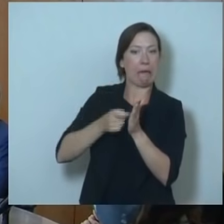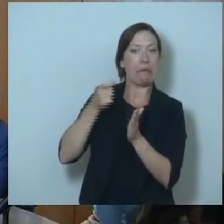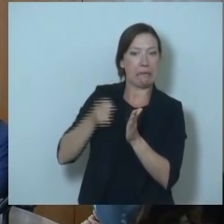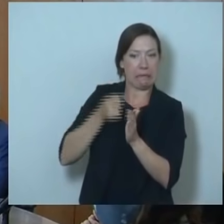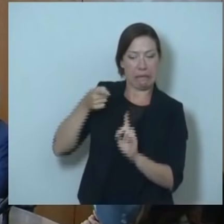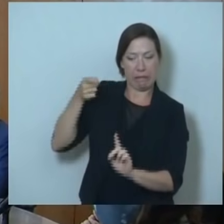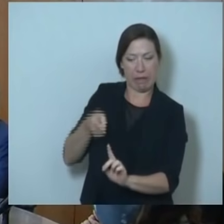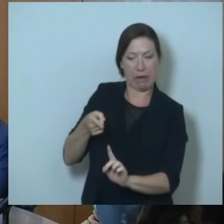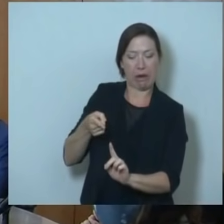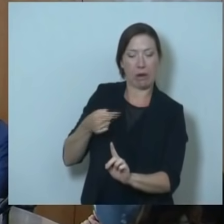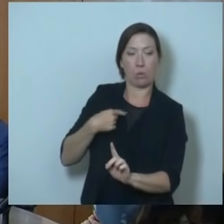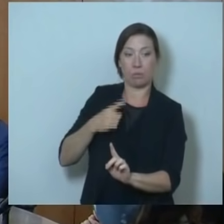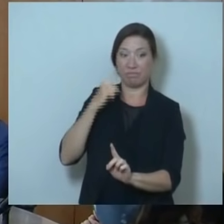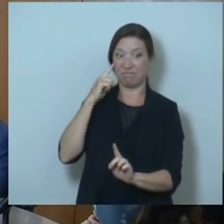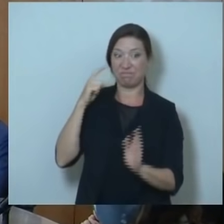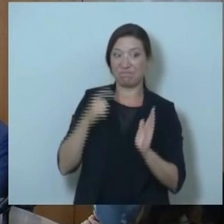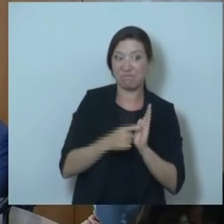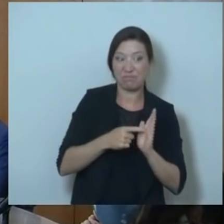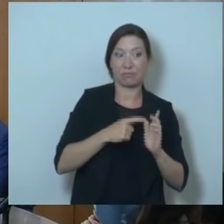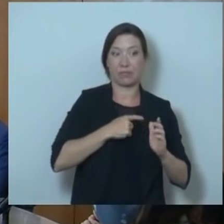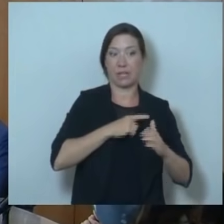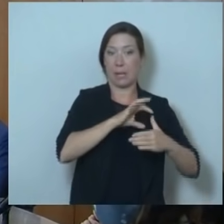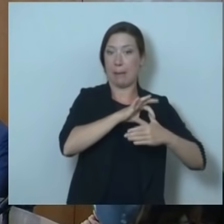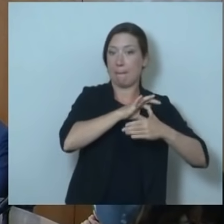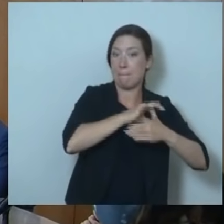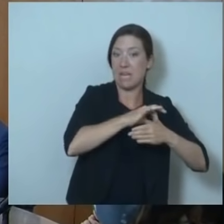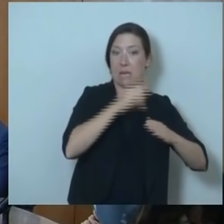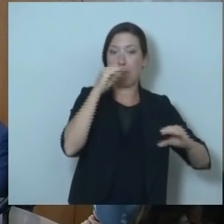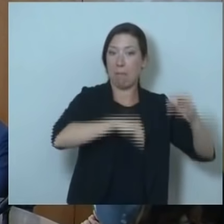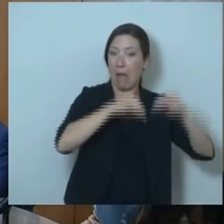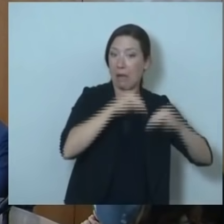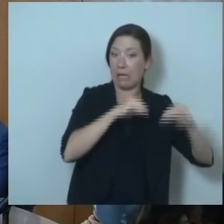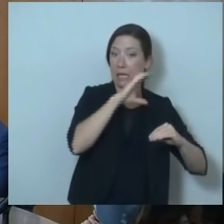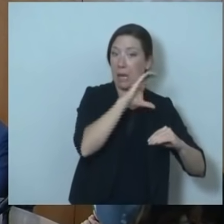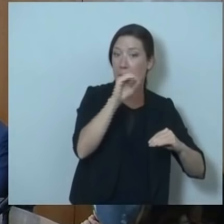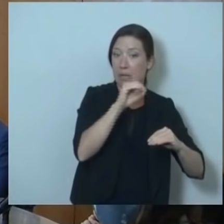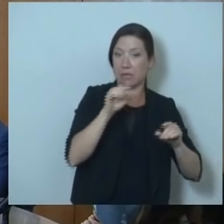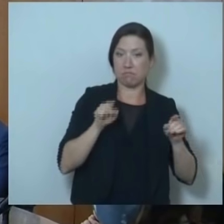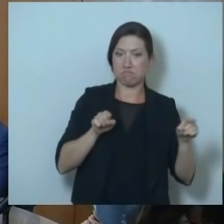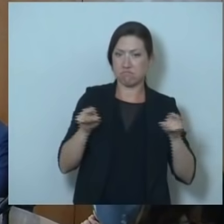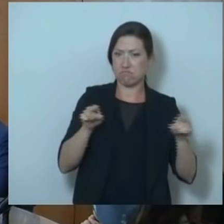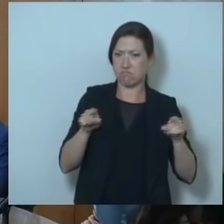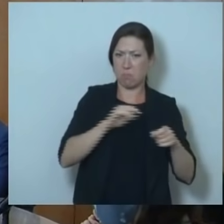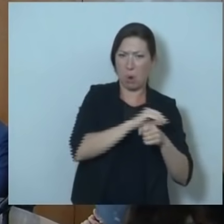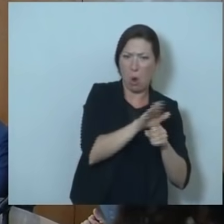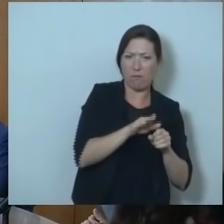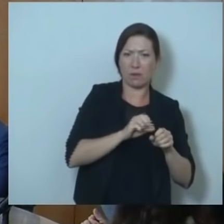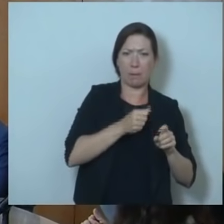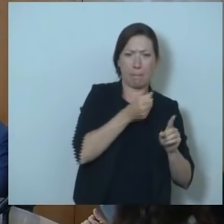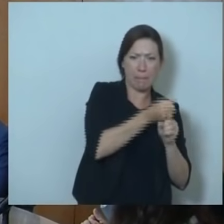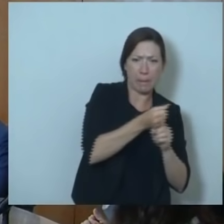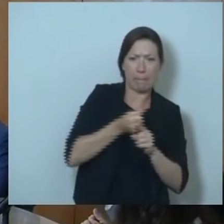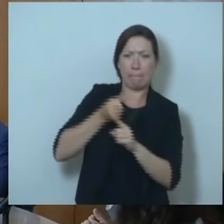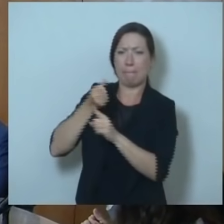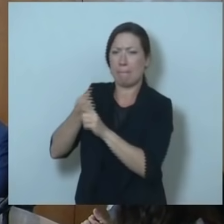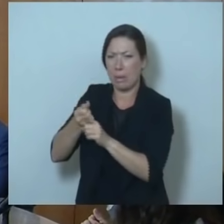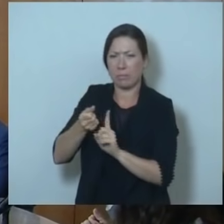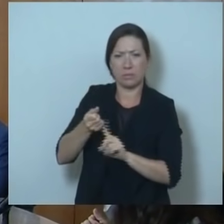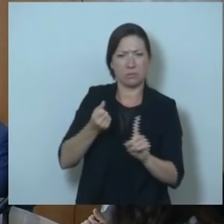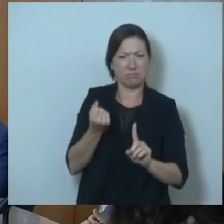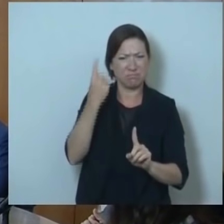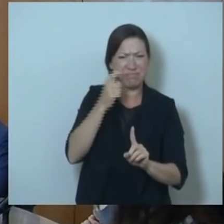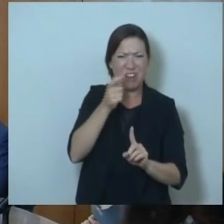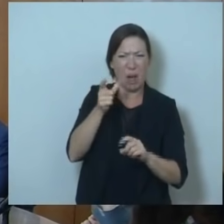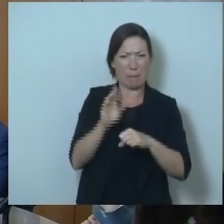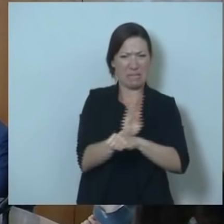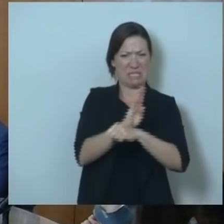cases at a meatpacking facility. These are not retail businesses. And I'm wondering if the Health